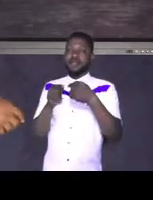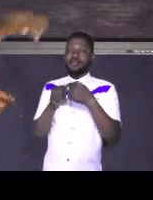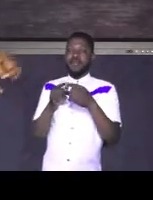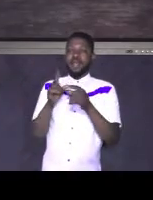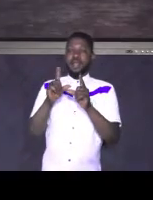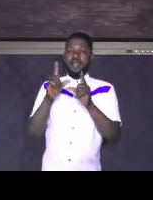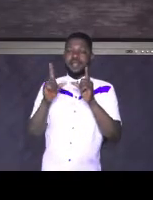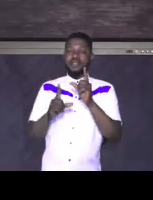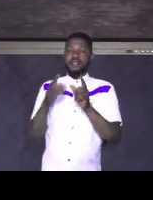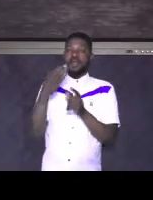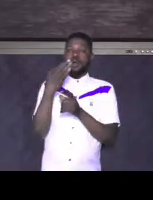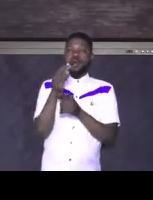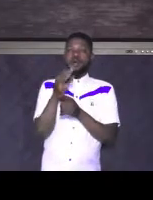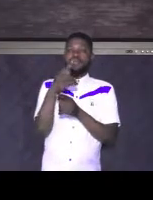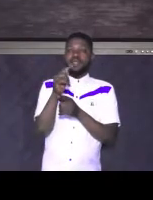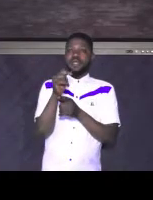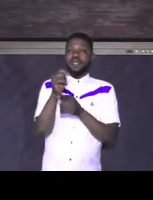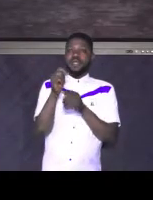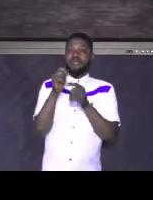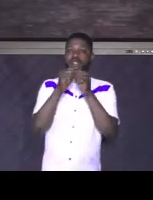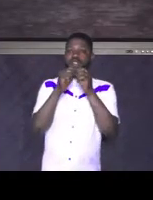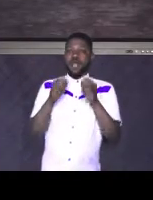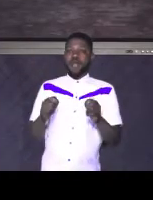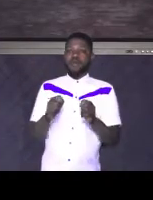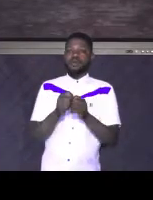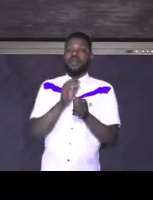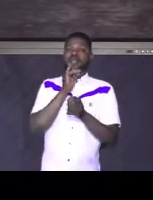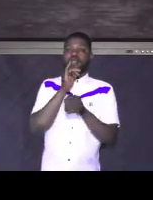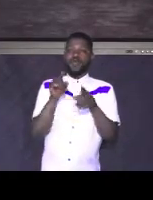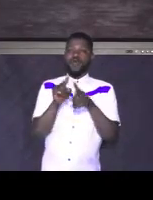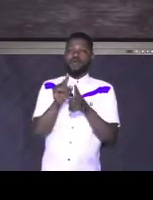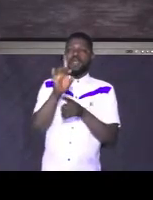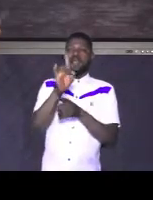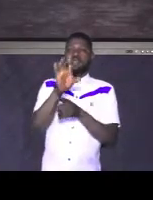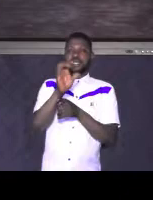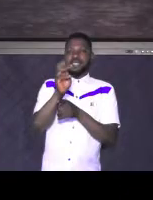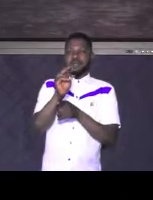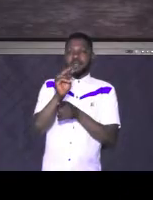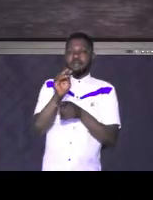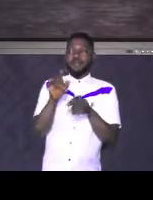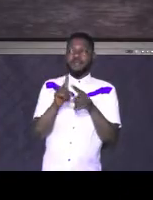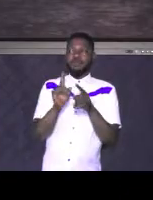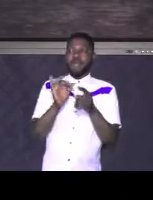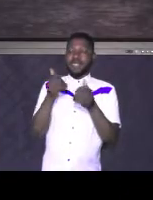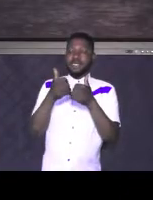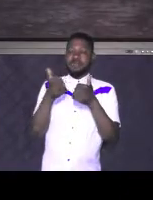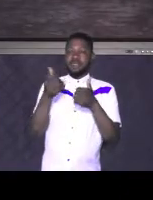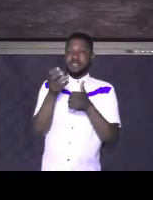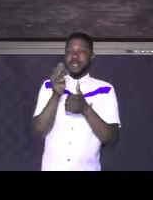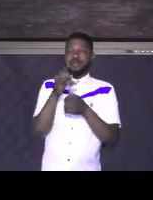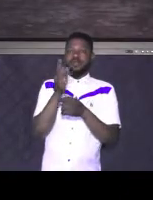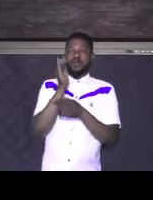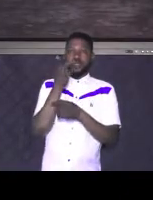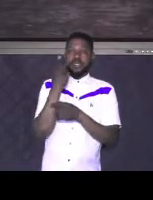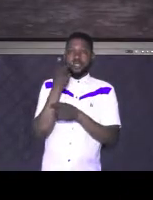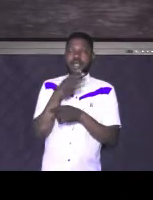perpendicular length of the triangle is also 8 centimeters. So if I separate them, you say, and